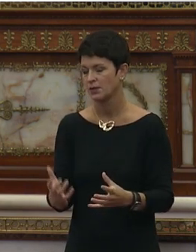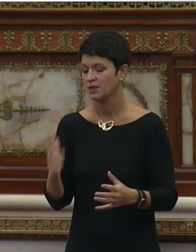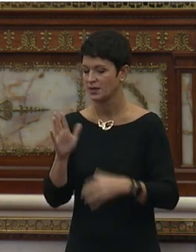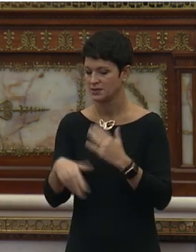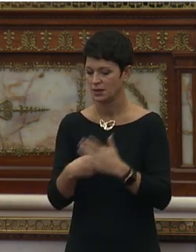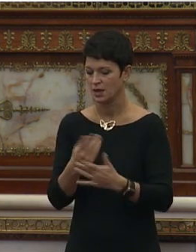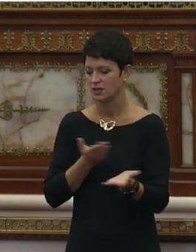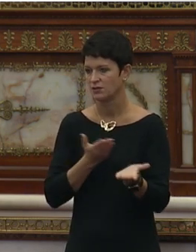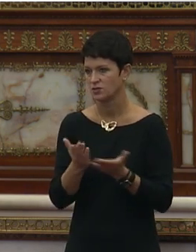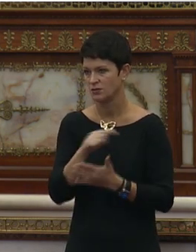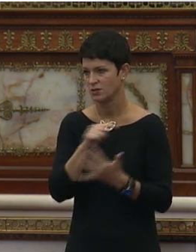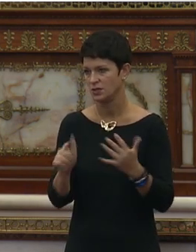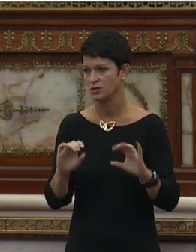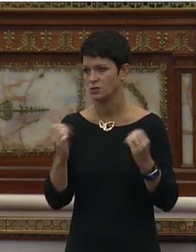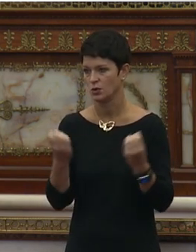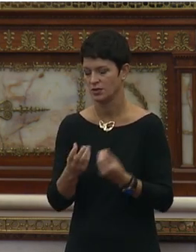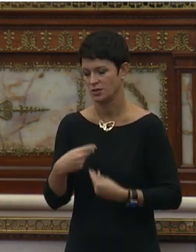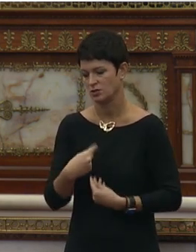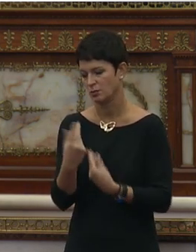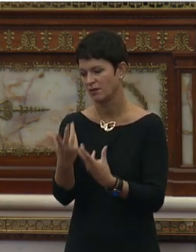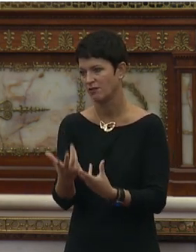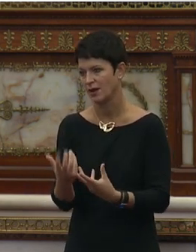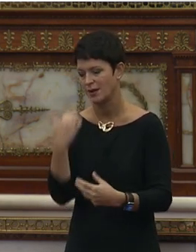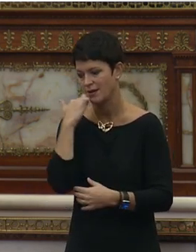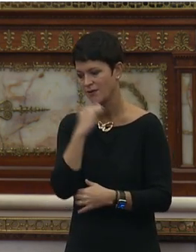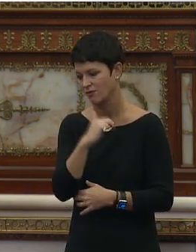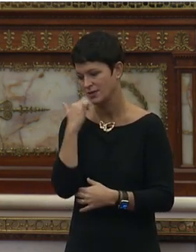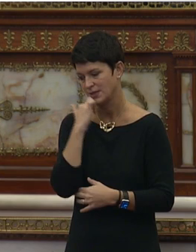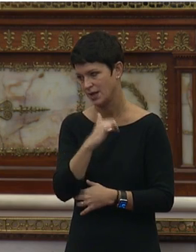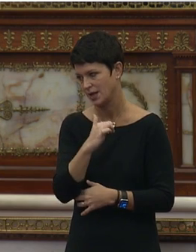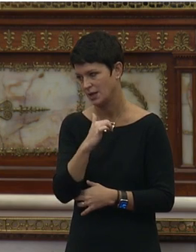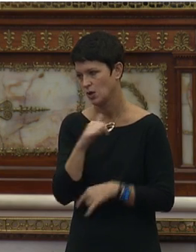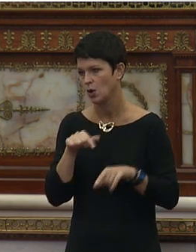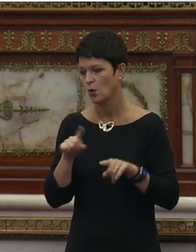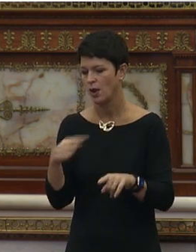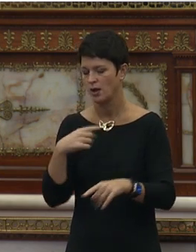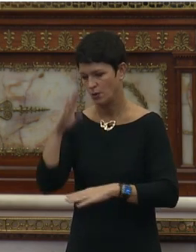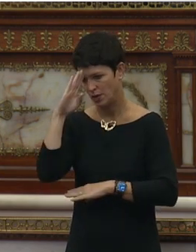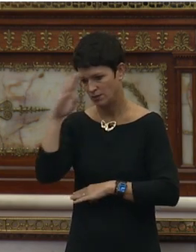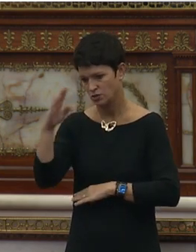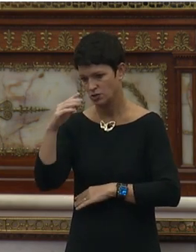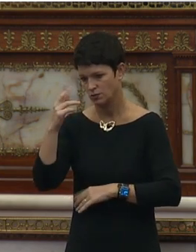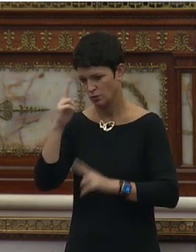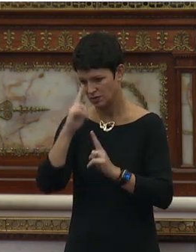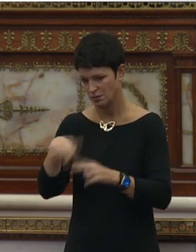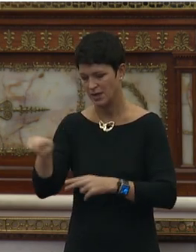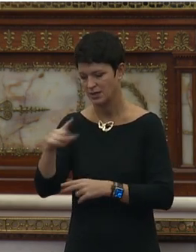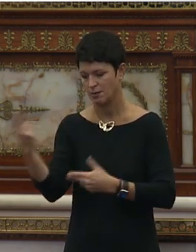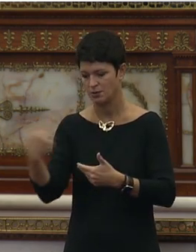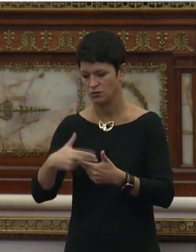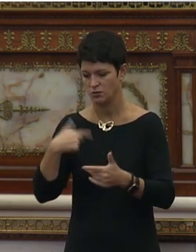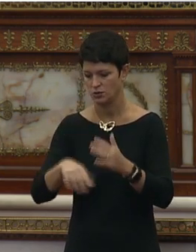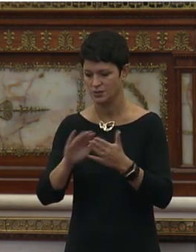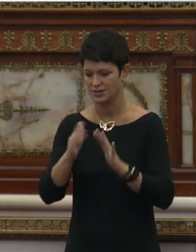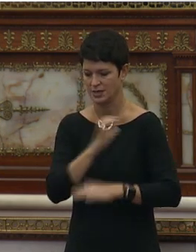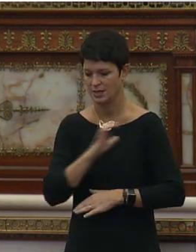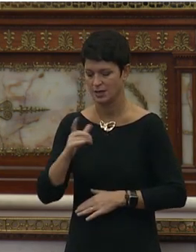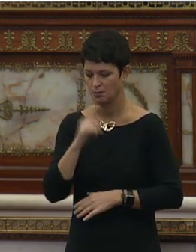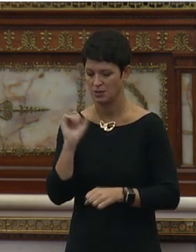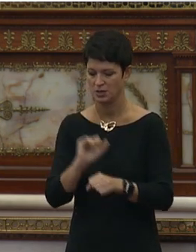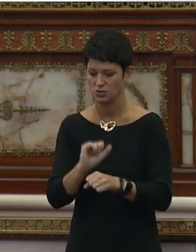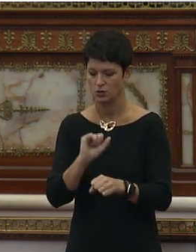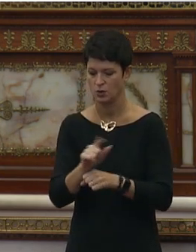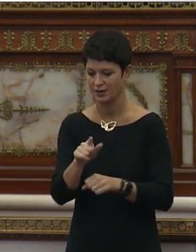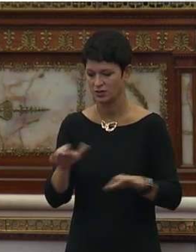of service that these organizations provide on a daily basis, why we salute them when we bring them in the city council, because of the service they